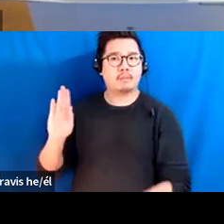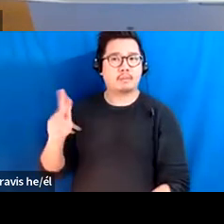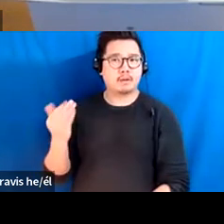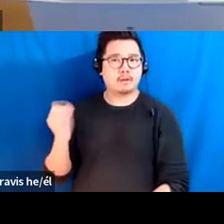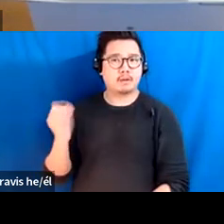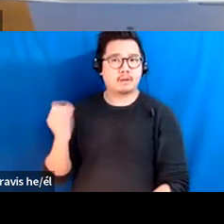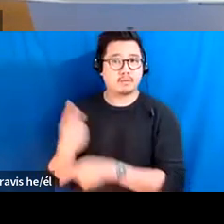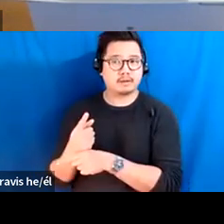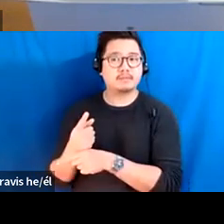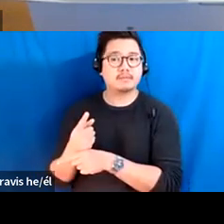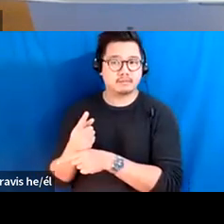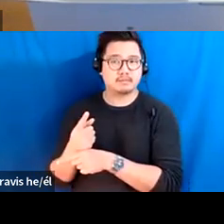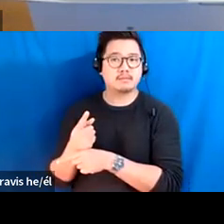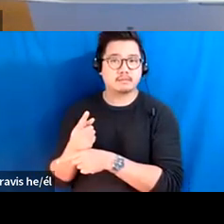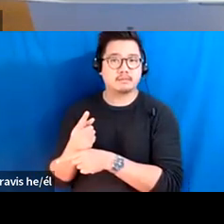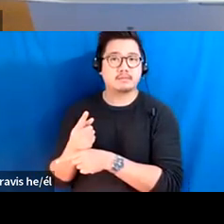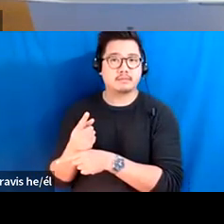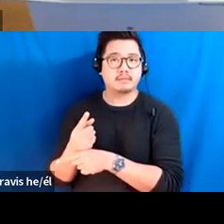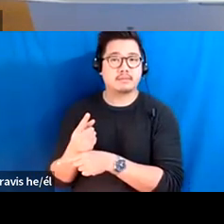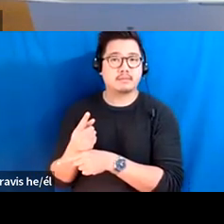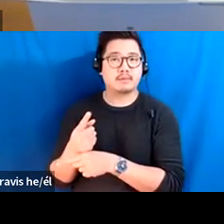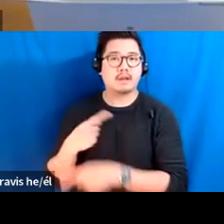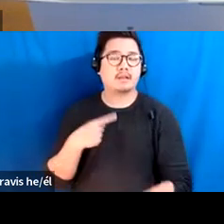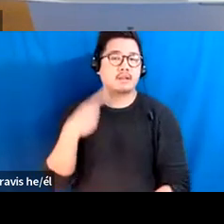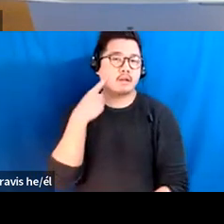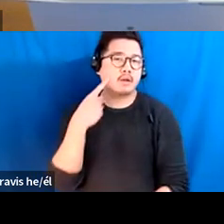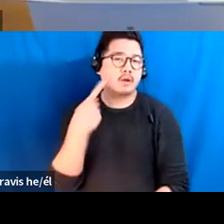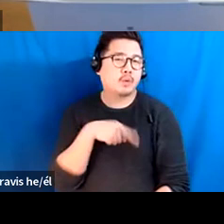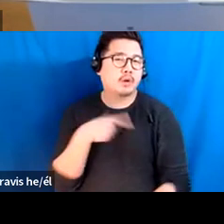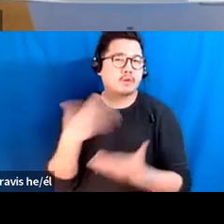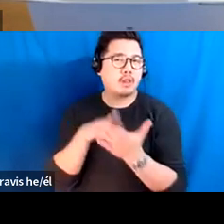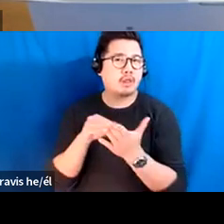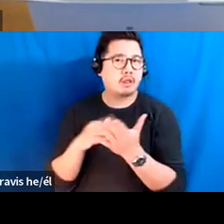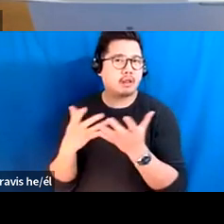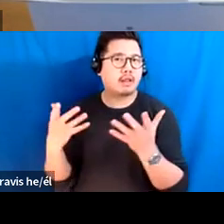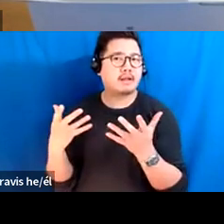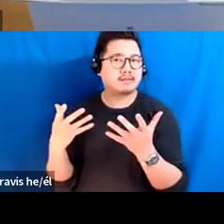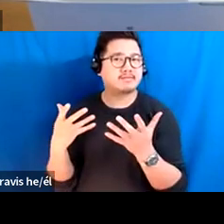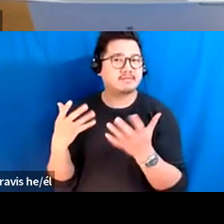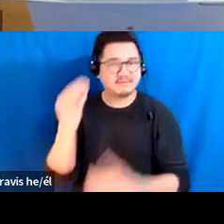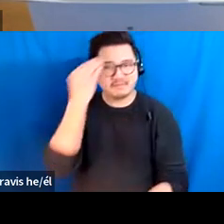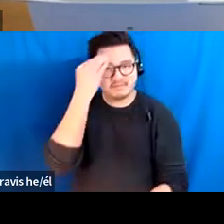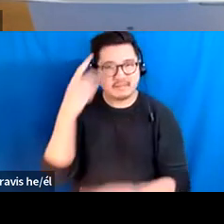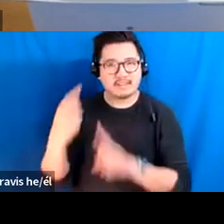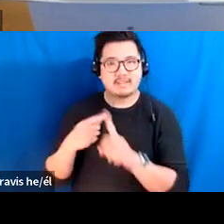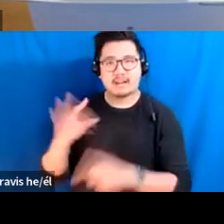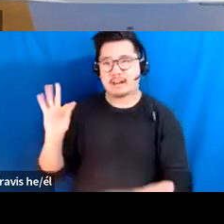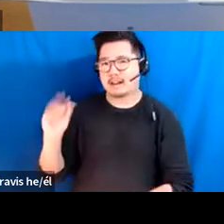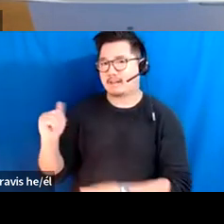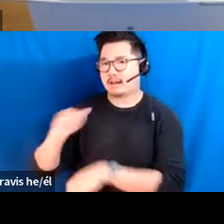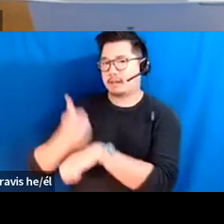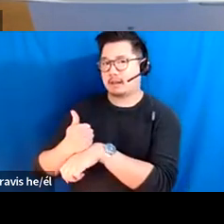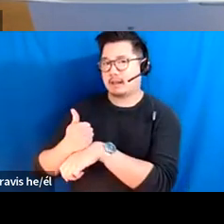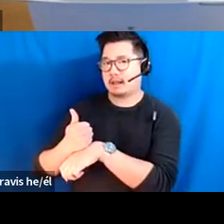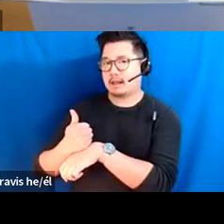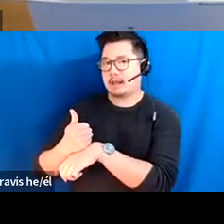and um i think i think we've learned a lot of lessons from the faa implementation and i think there's